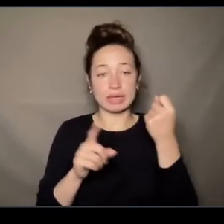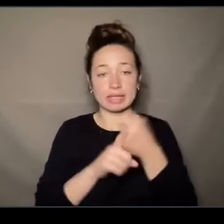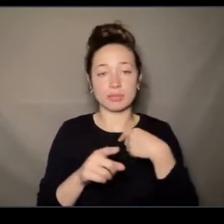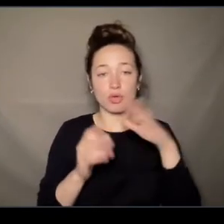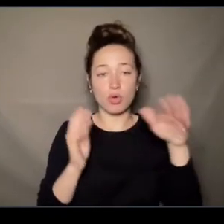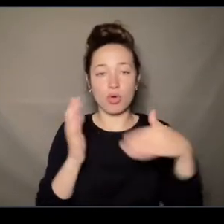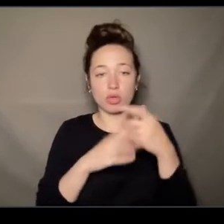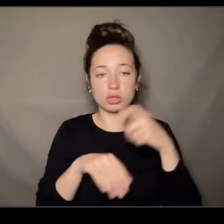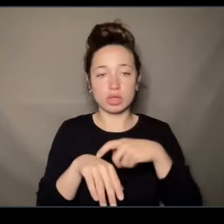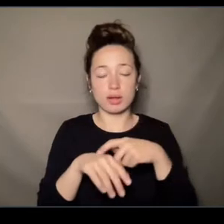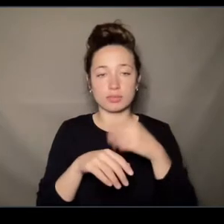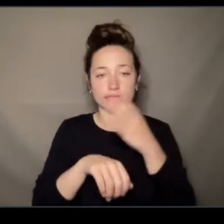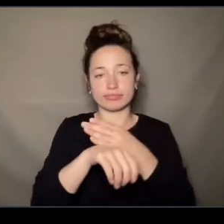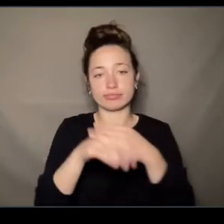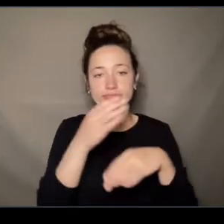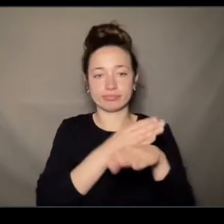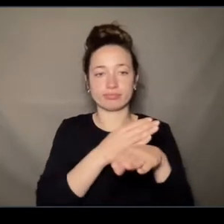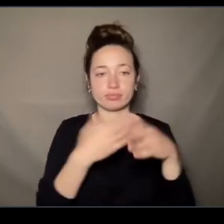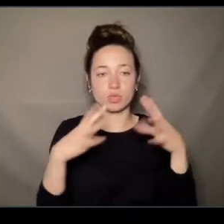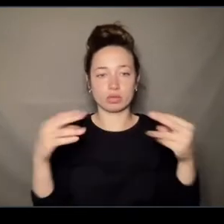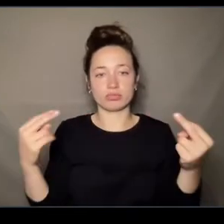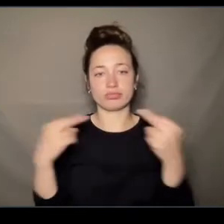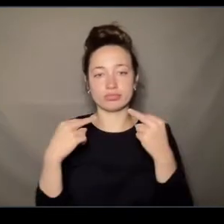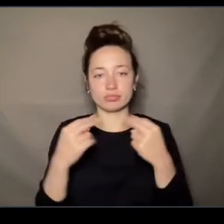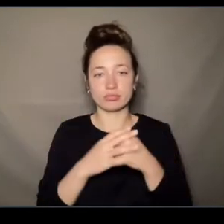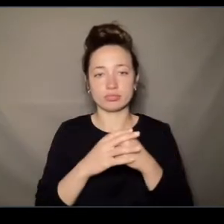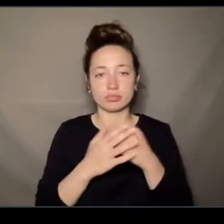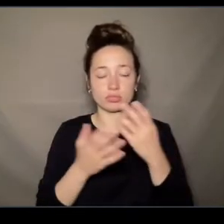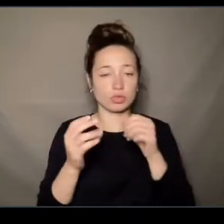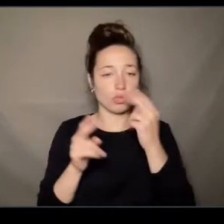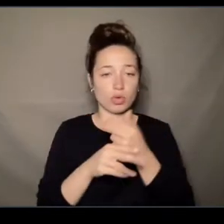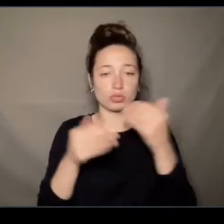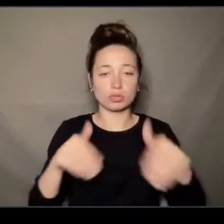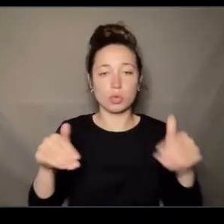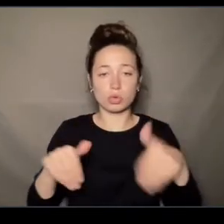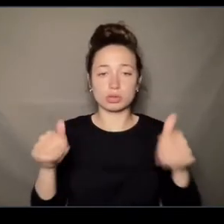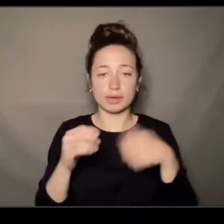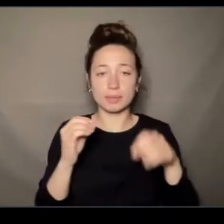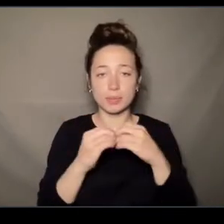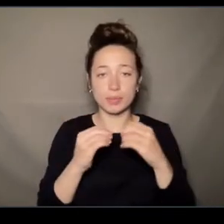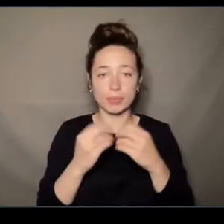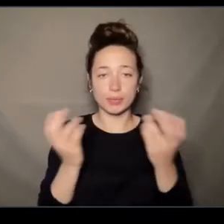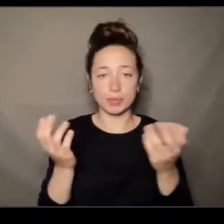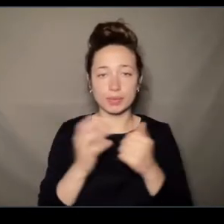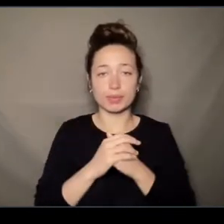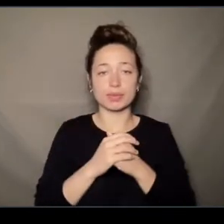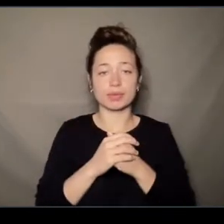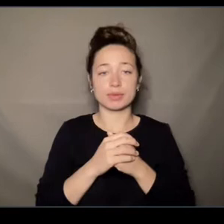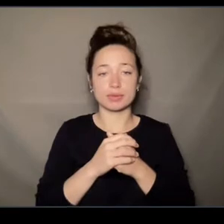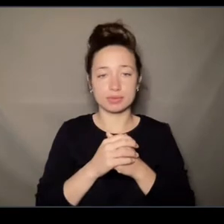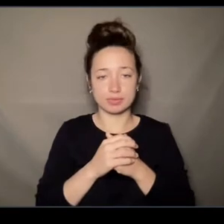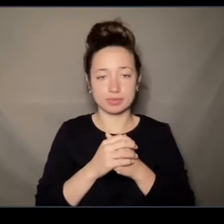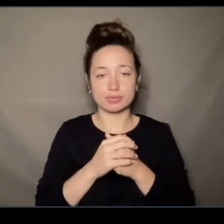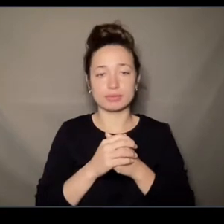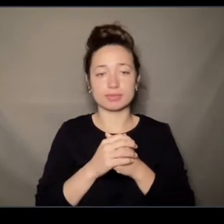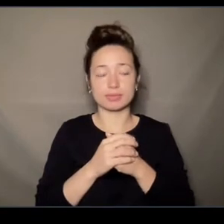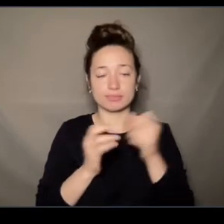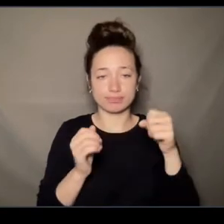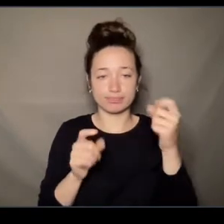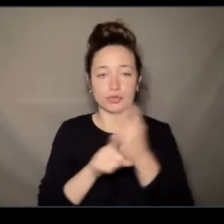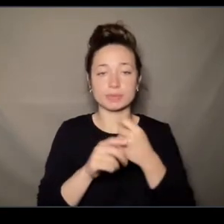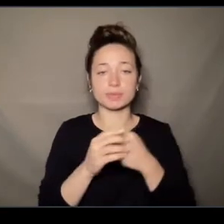me in my arm all the time and I have black and blues, I just start wearing long sleeves, or I don't wear shorts anymore.